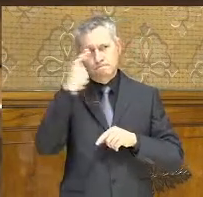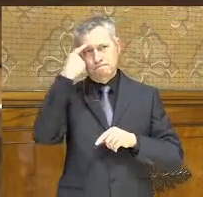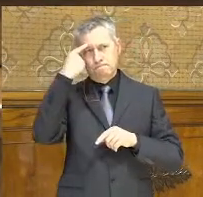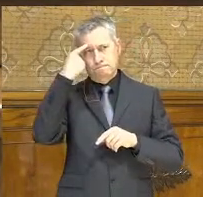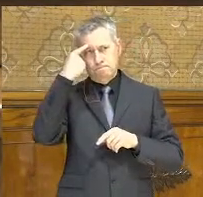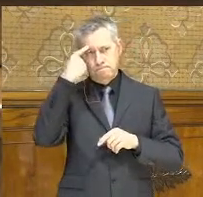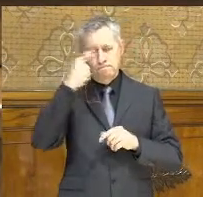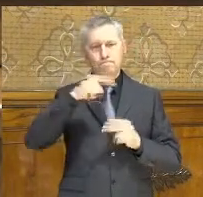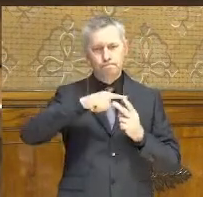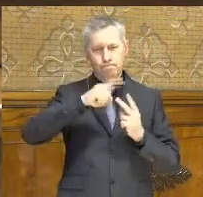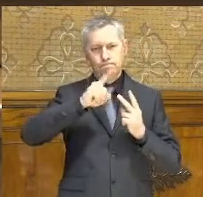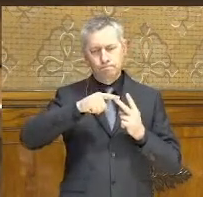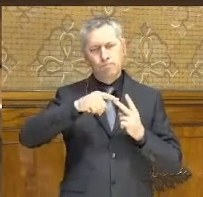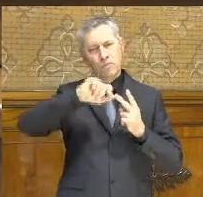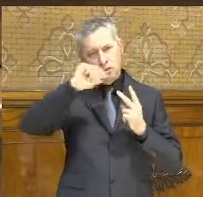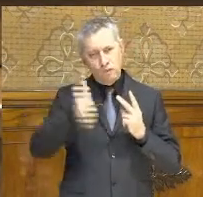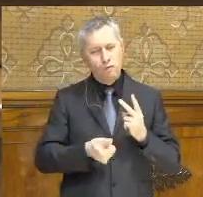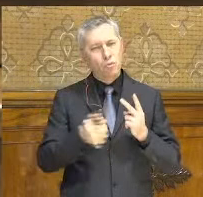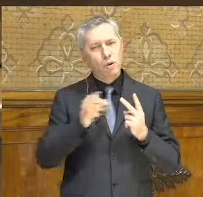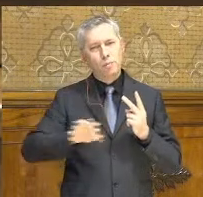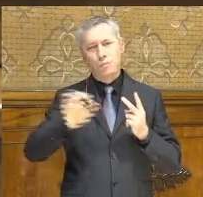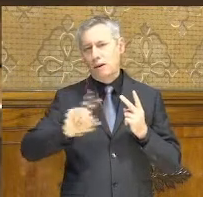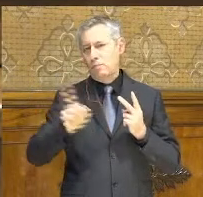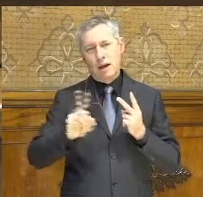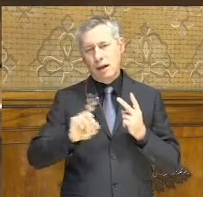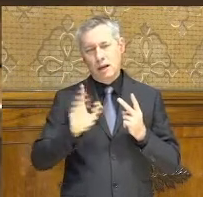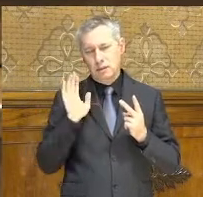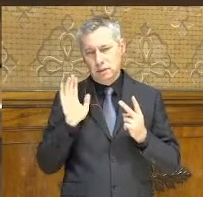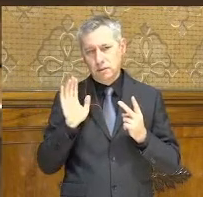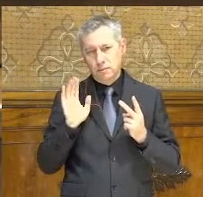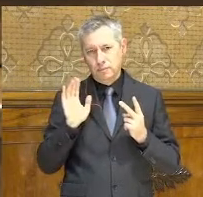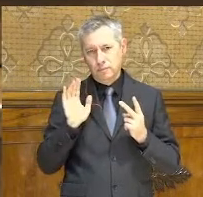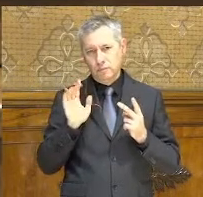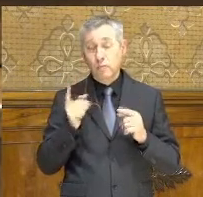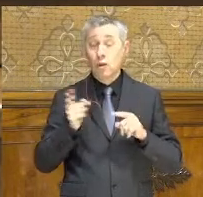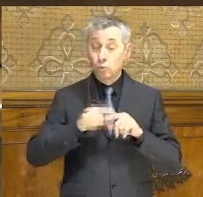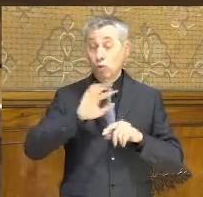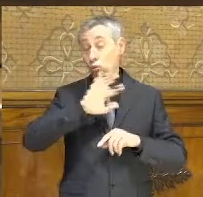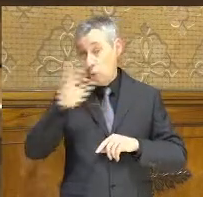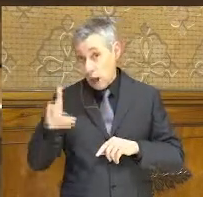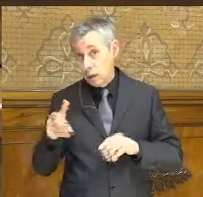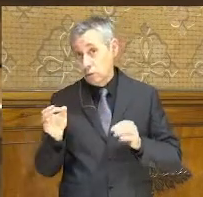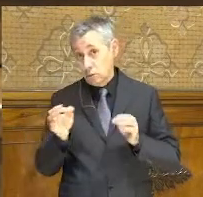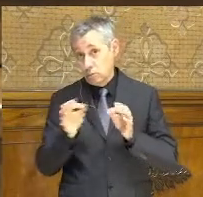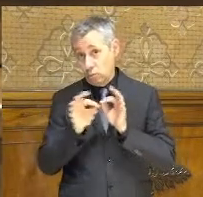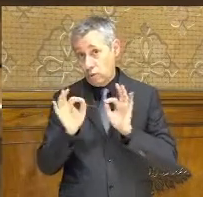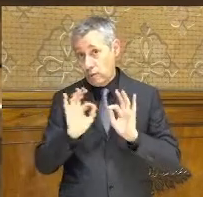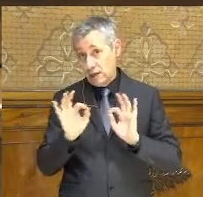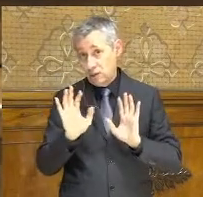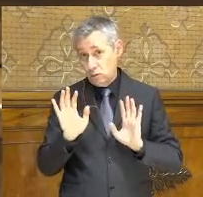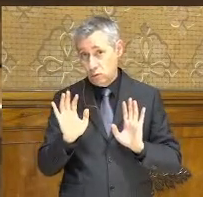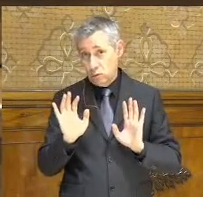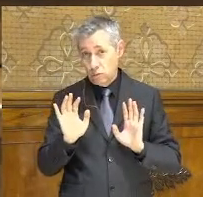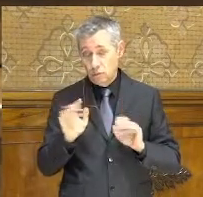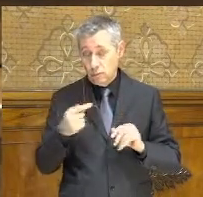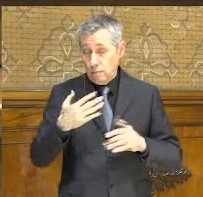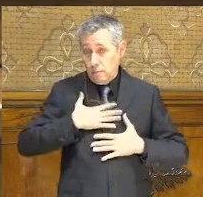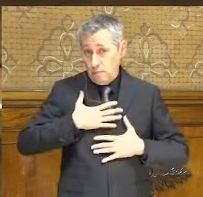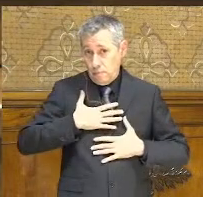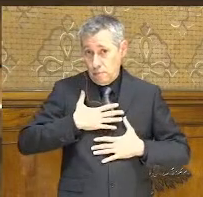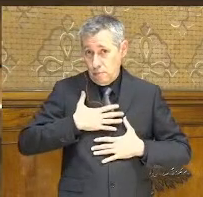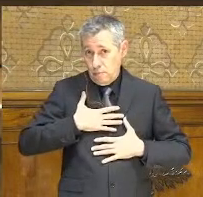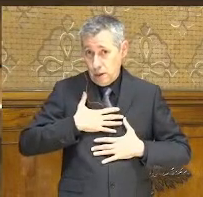unpreparedness. The other moment, of course, for me, was George